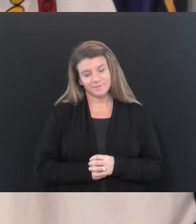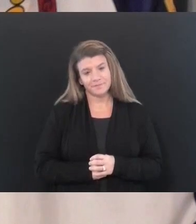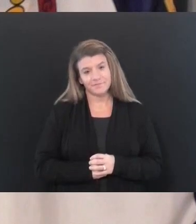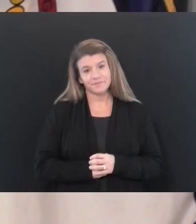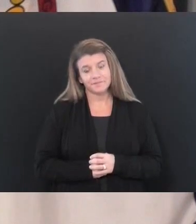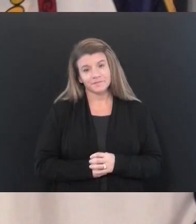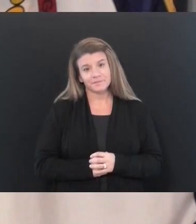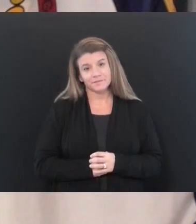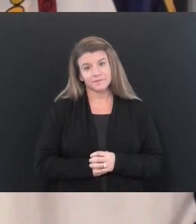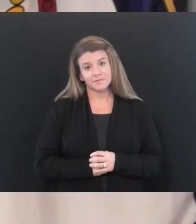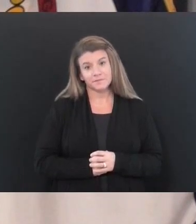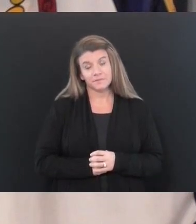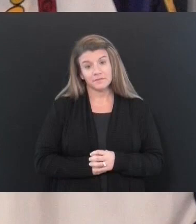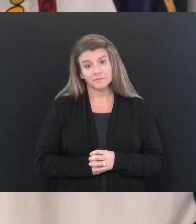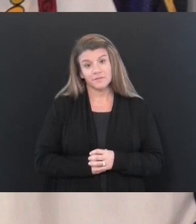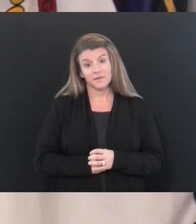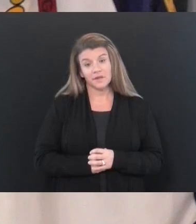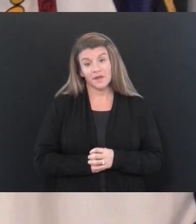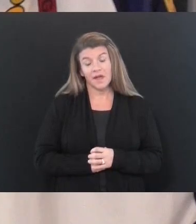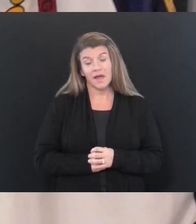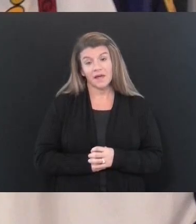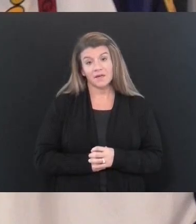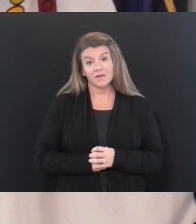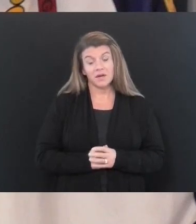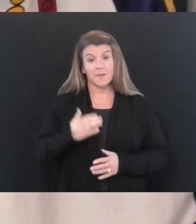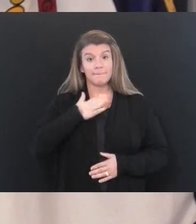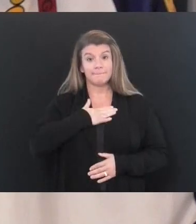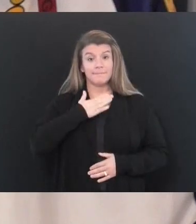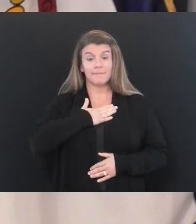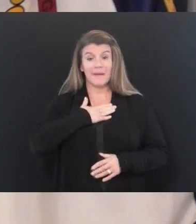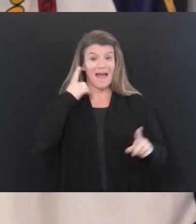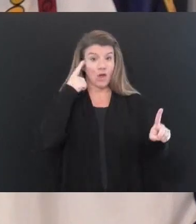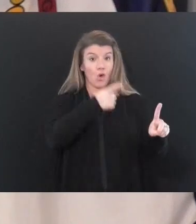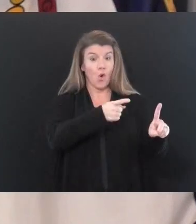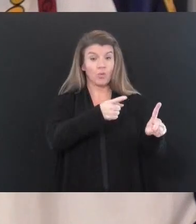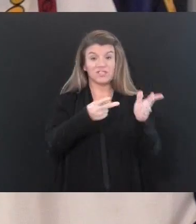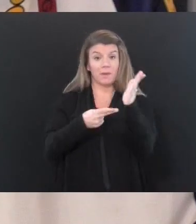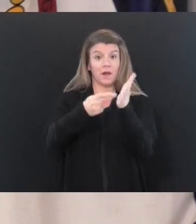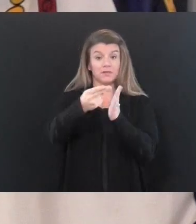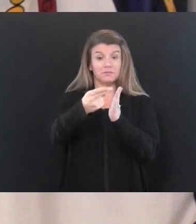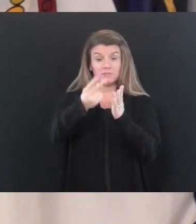I've always told you the truth, and I've always been upfront with you in every way.